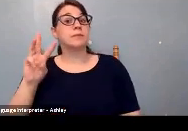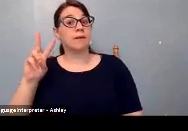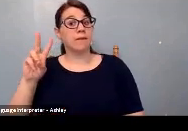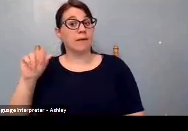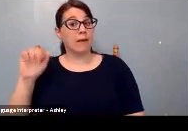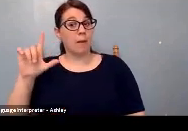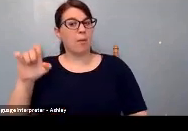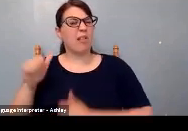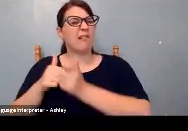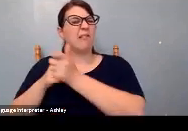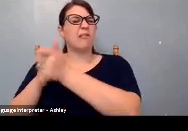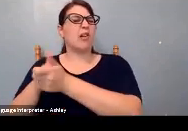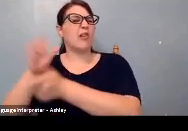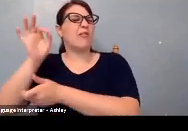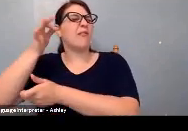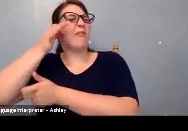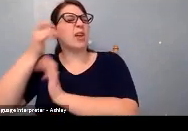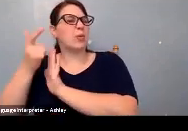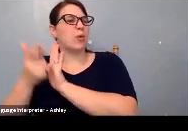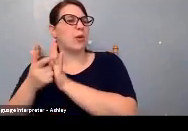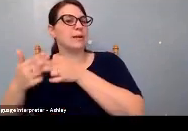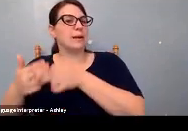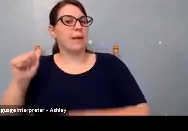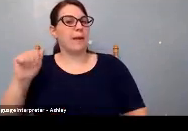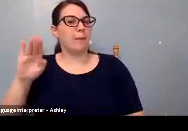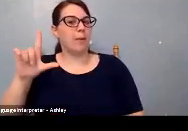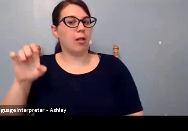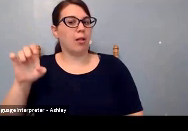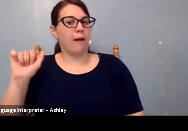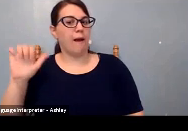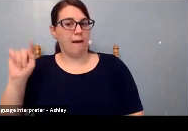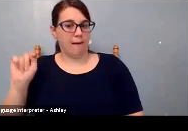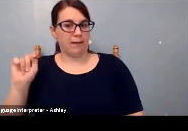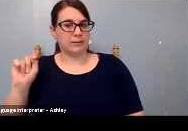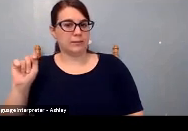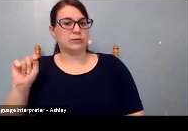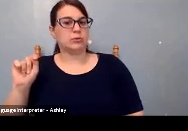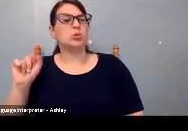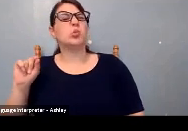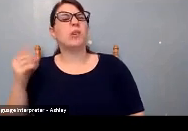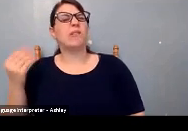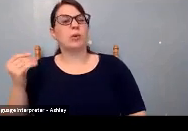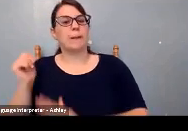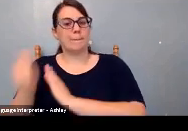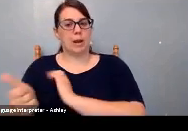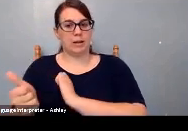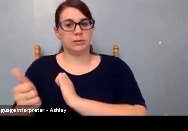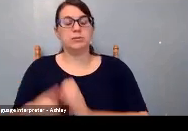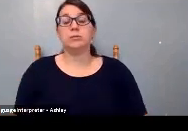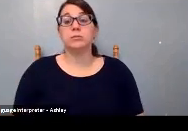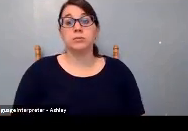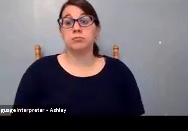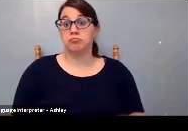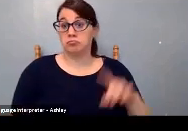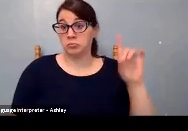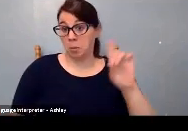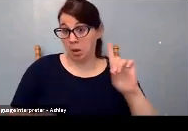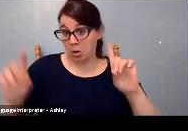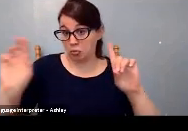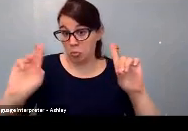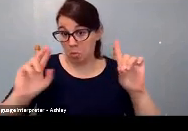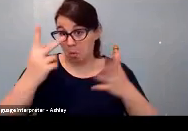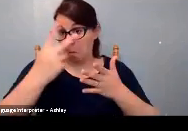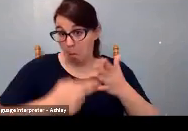the ABLE Act that was passed in 2014. The bill had the most bipartisan support of any bill that was passed